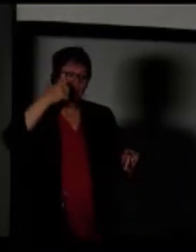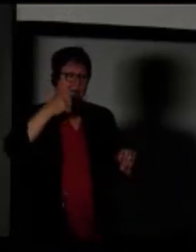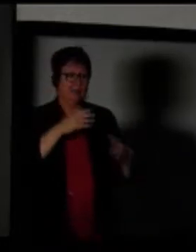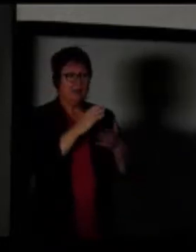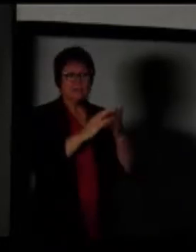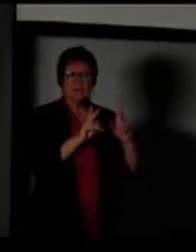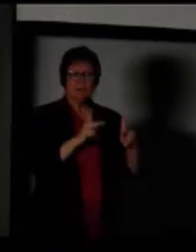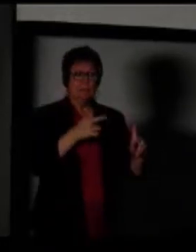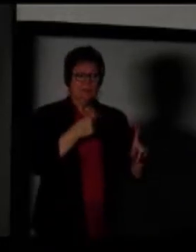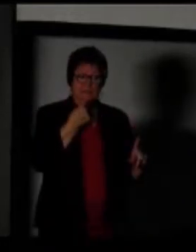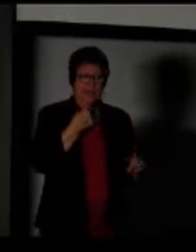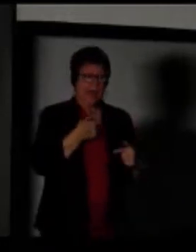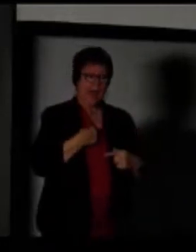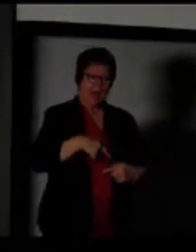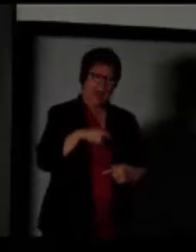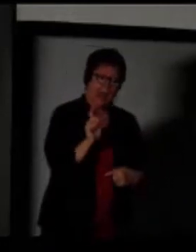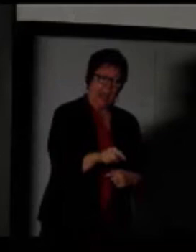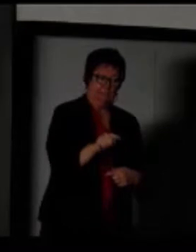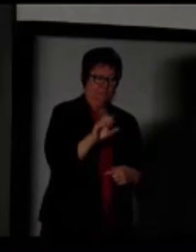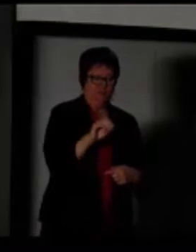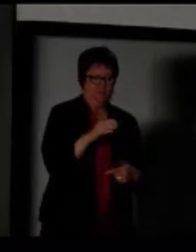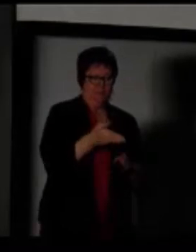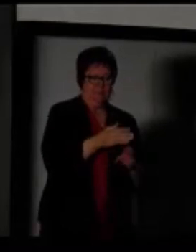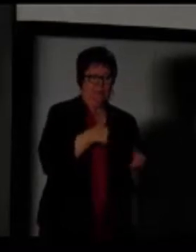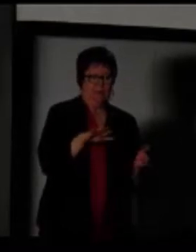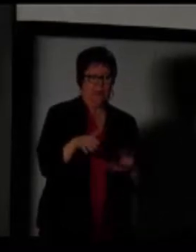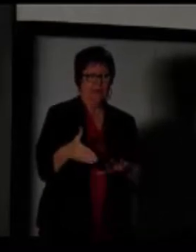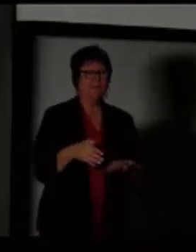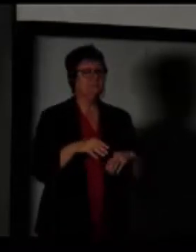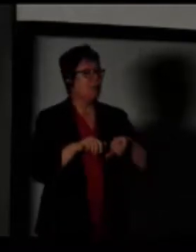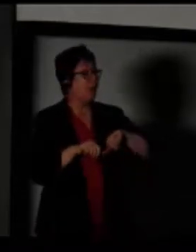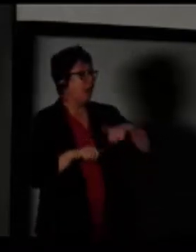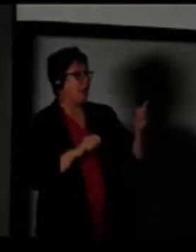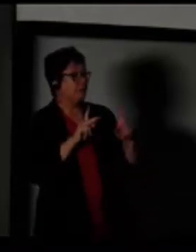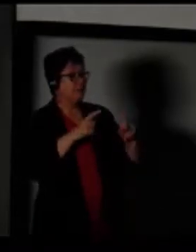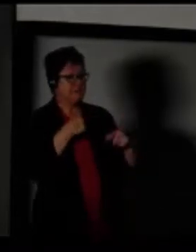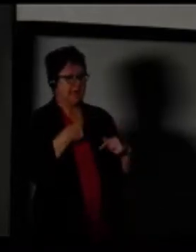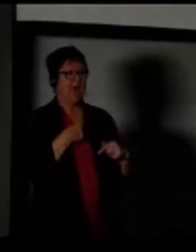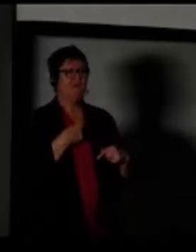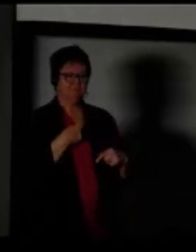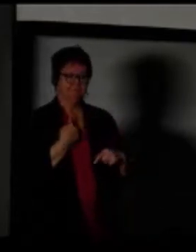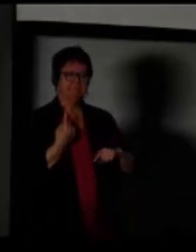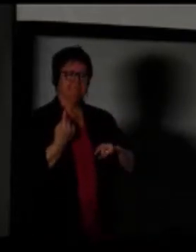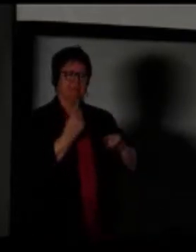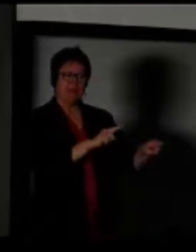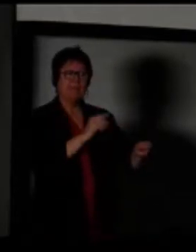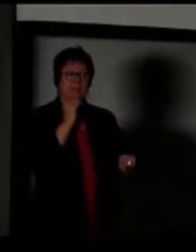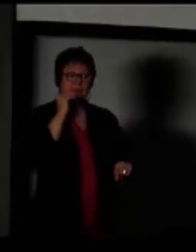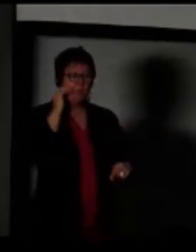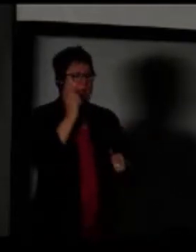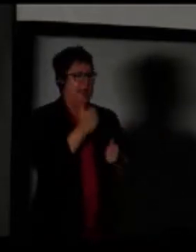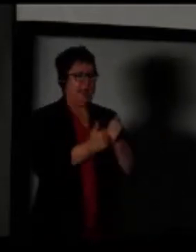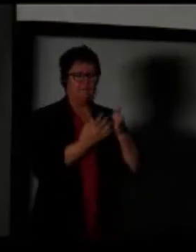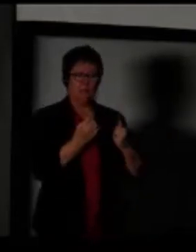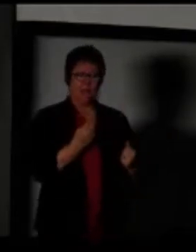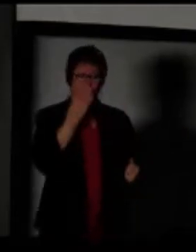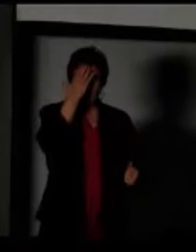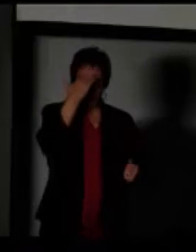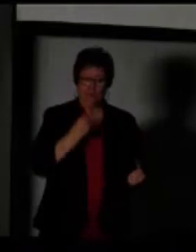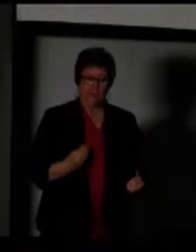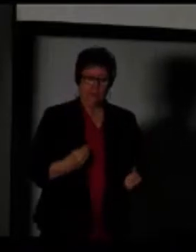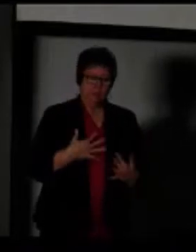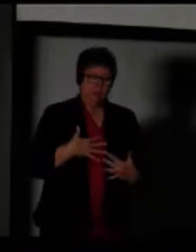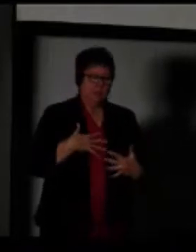museum before they pass. Many say they're coming home. Everyone I know has been moved or enlightened by their